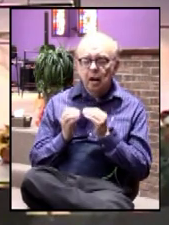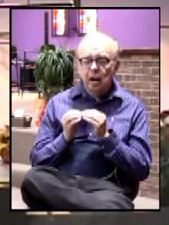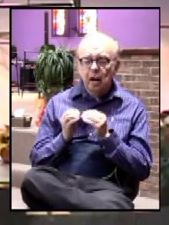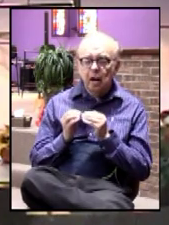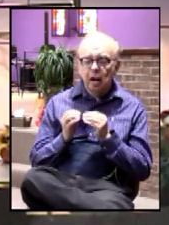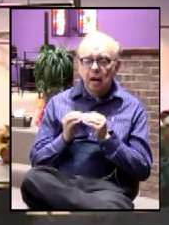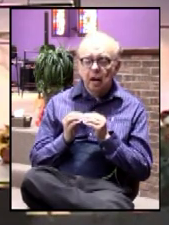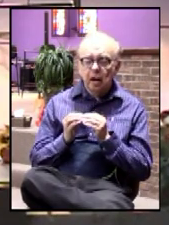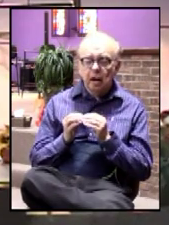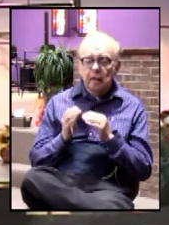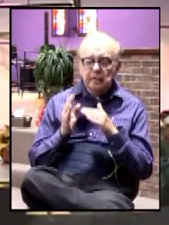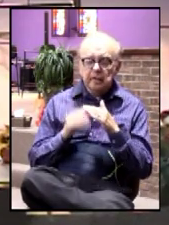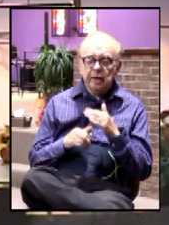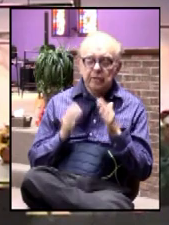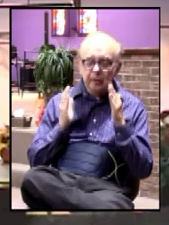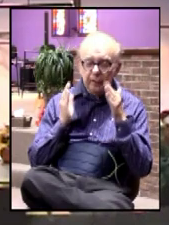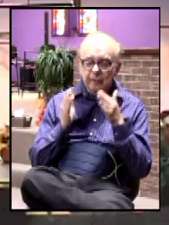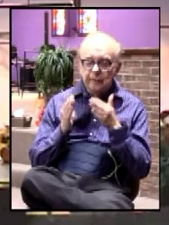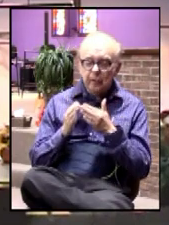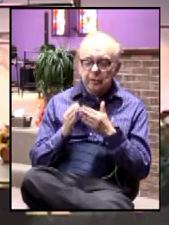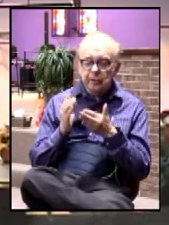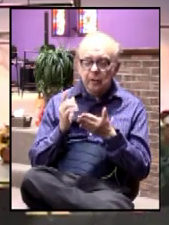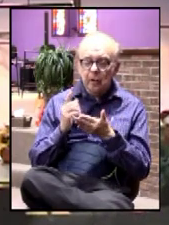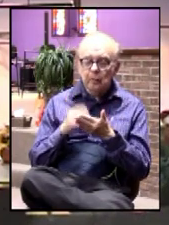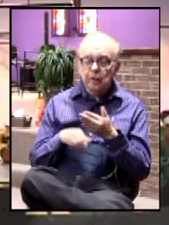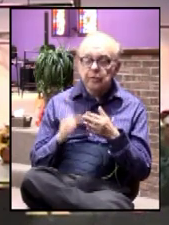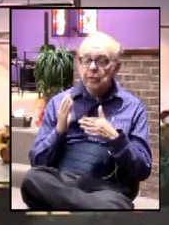the more I'm less focused on what's bothering me.